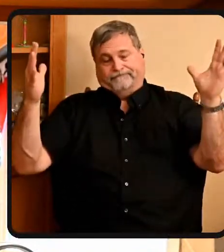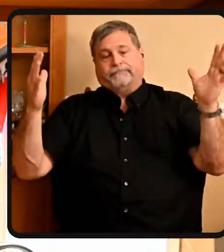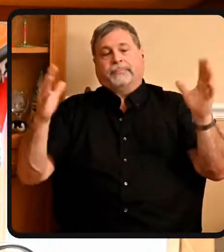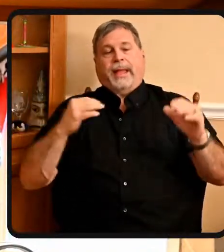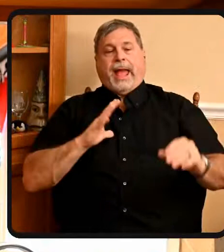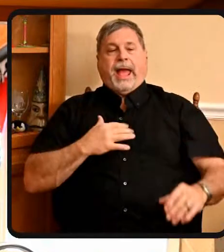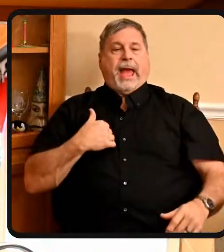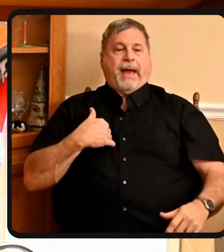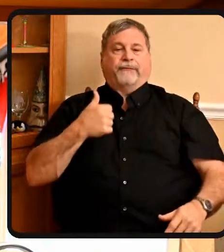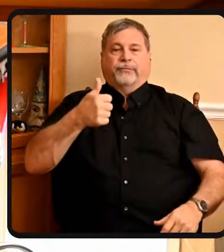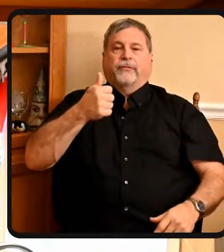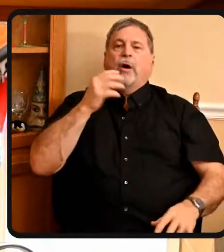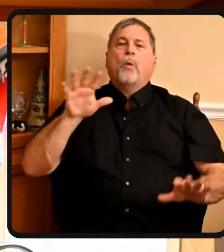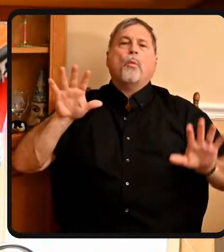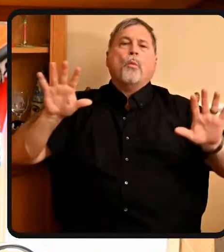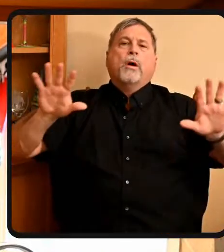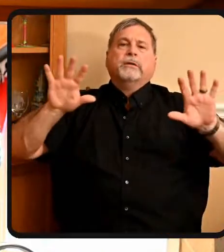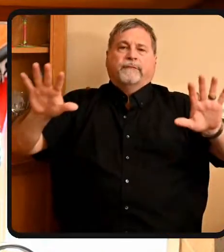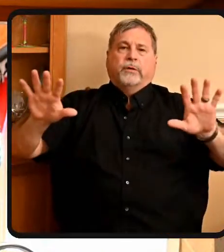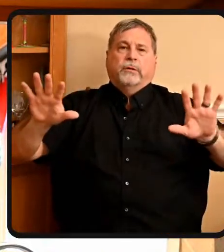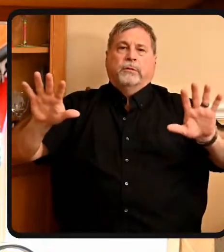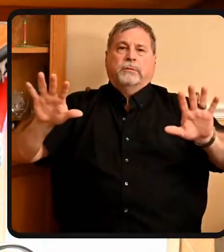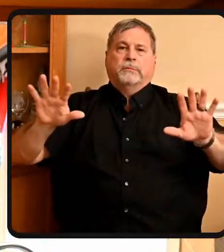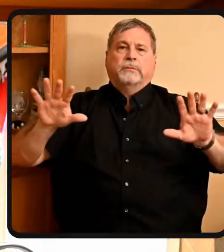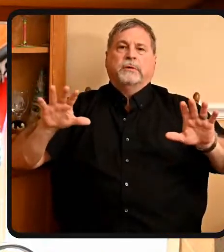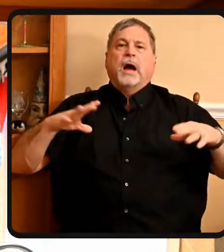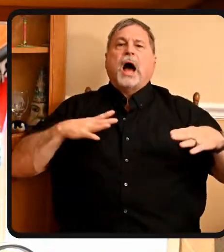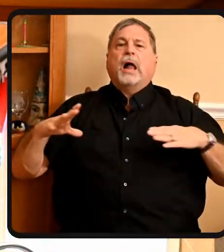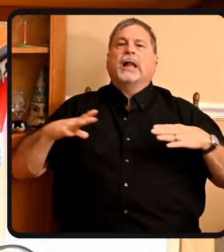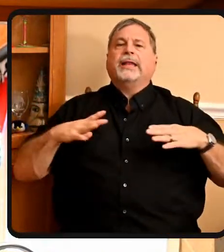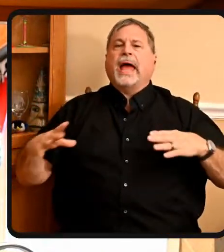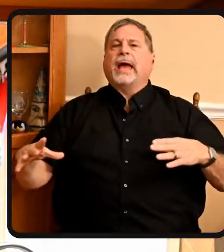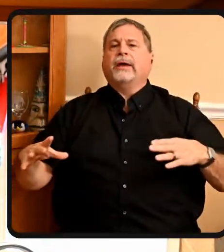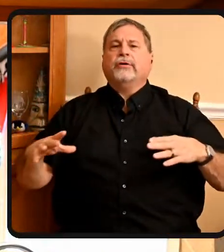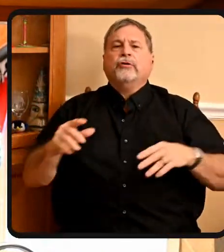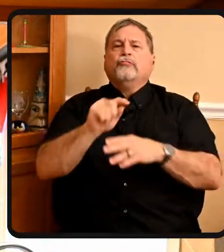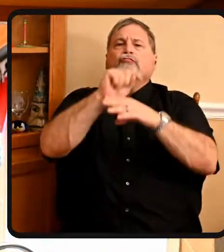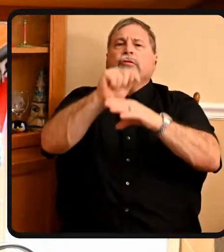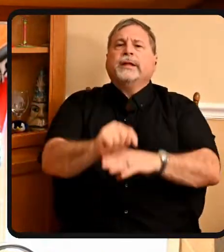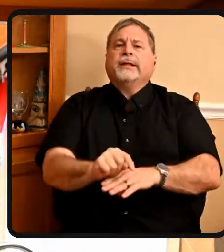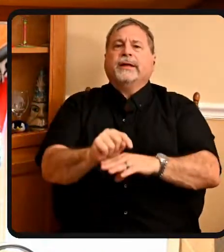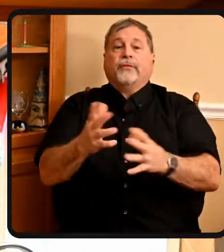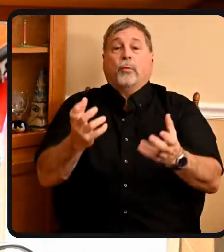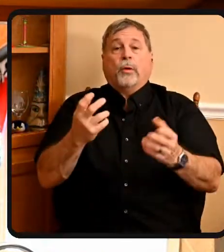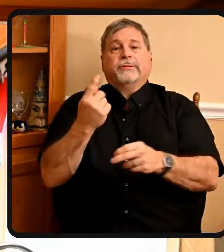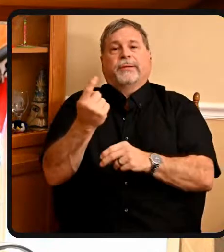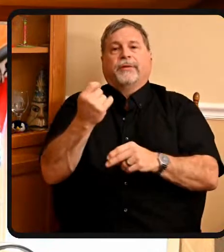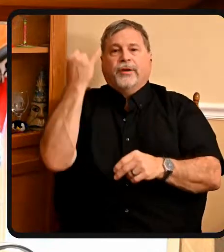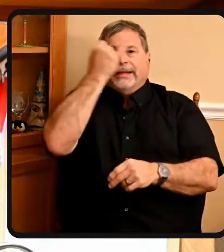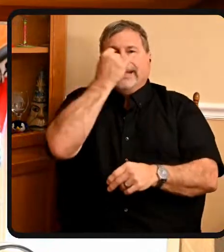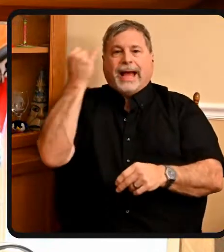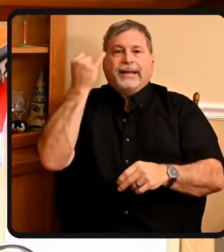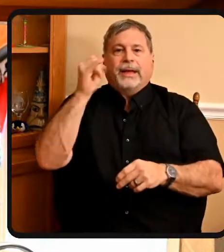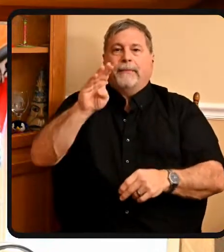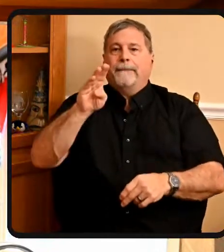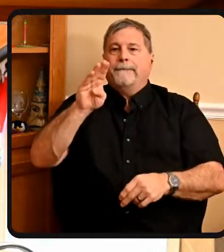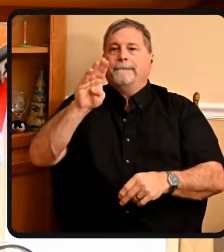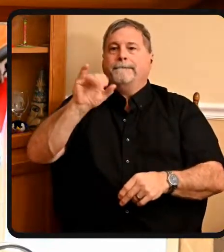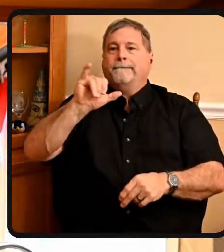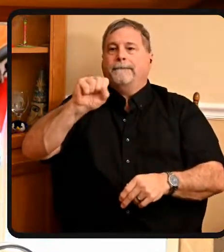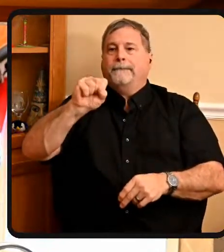And there you go. You're going to have yourself a wonderful holiday tradition if you want to have a traditional